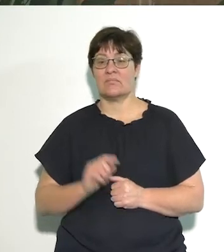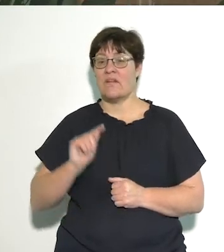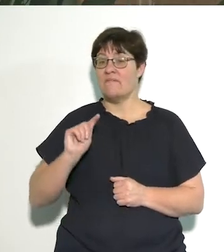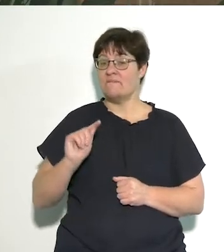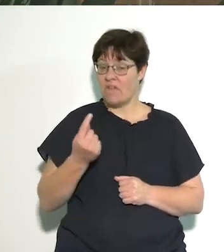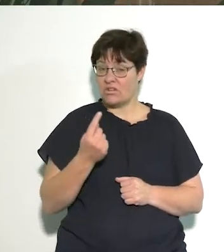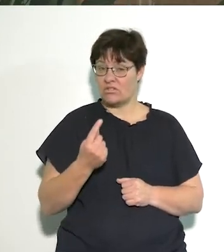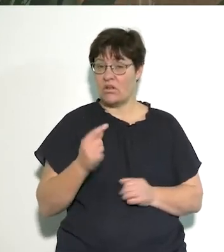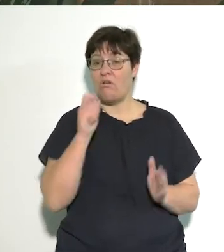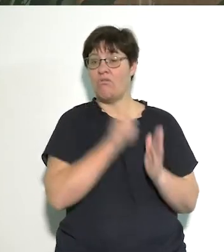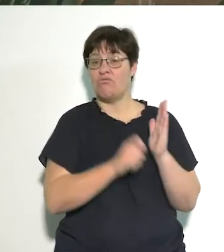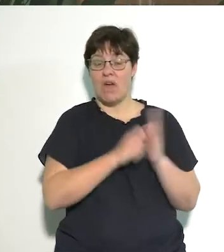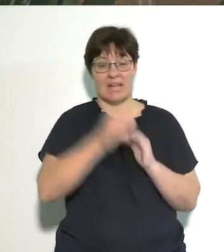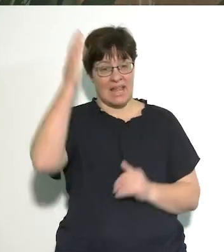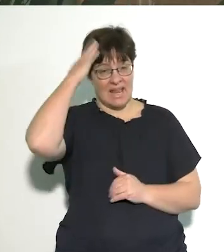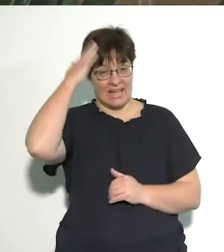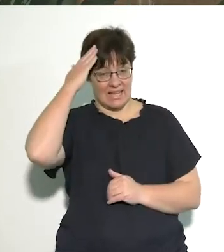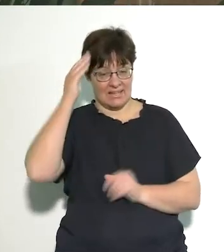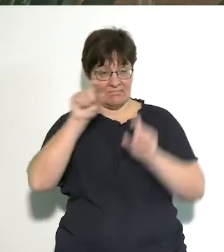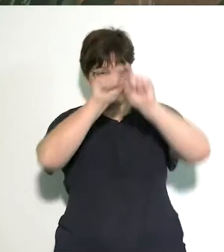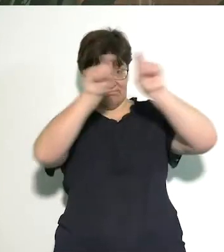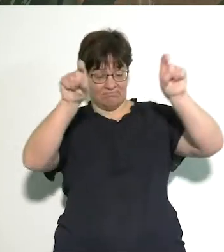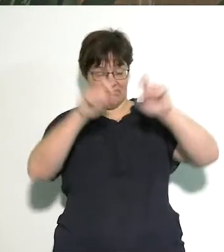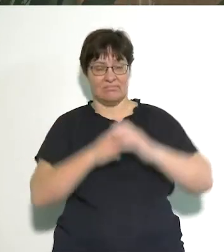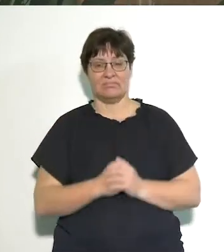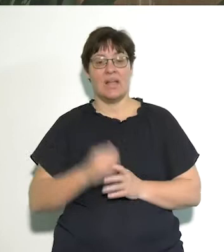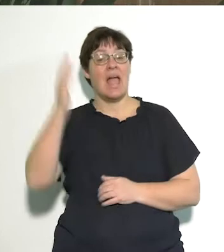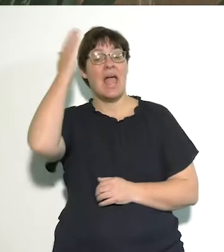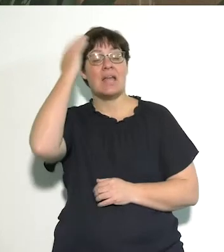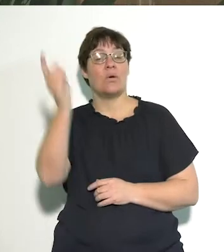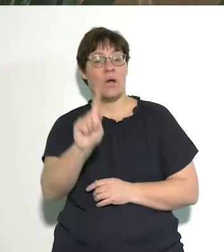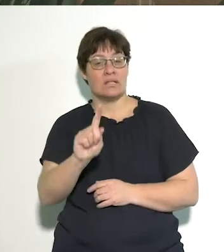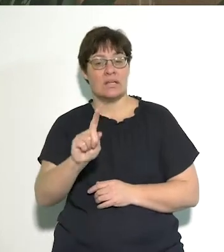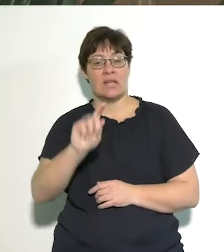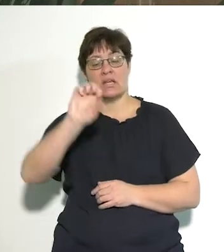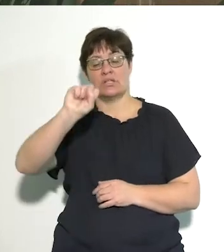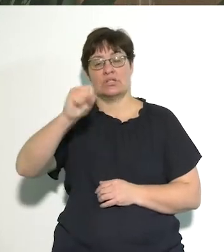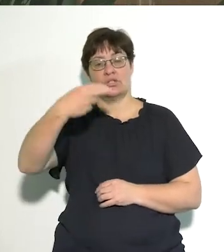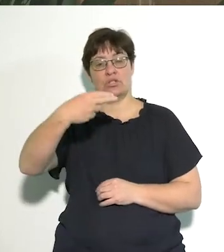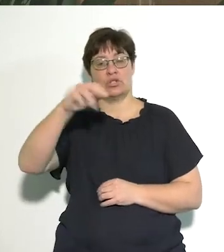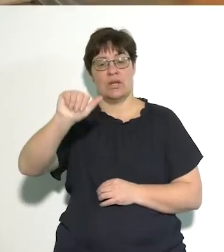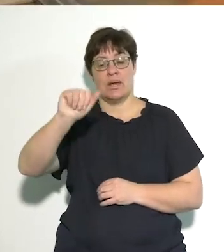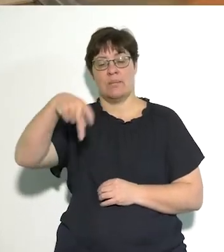First, I'm going to write a heading on my box. The heading is shapes.